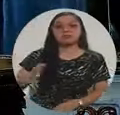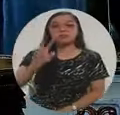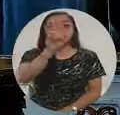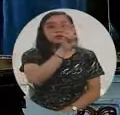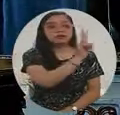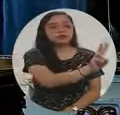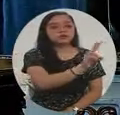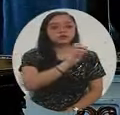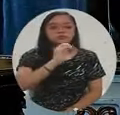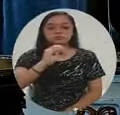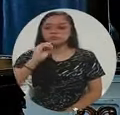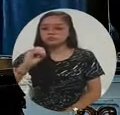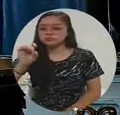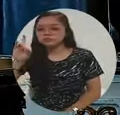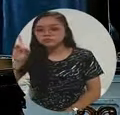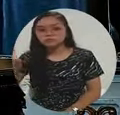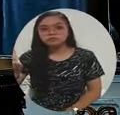In